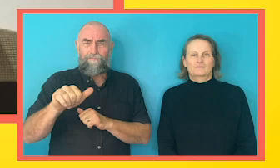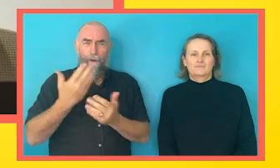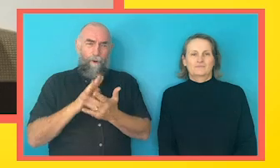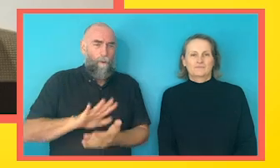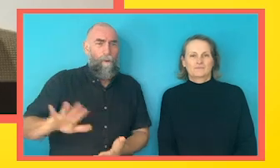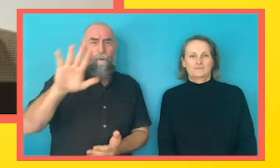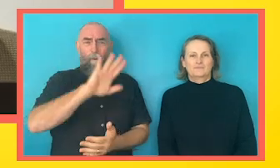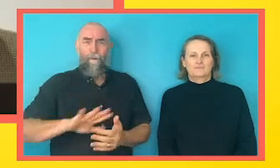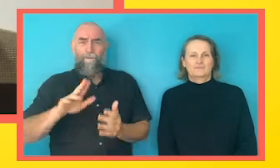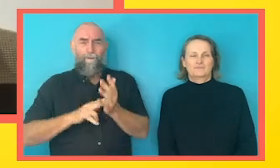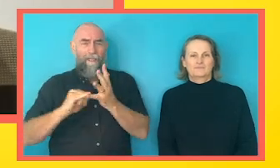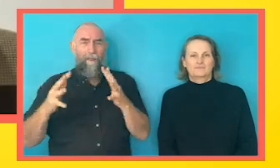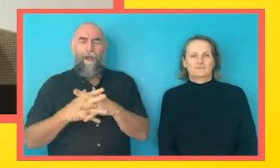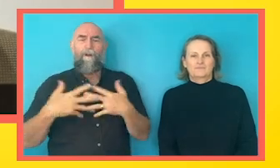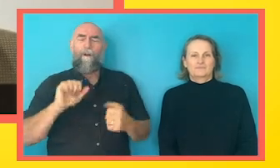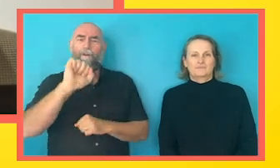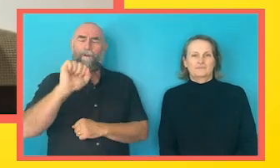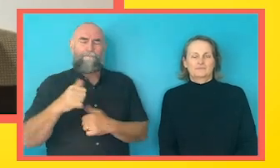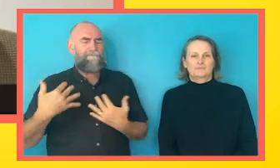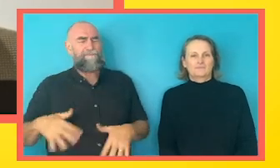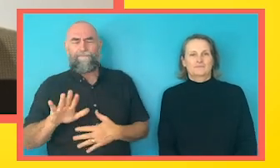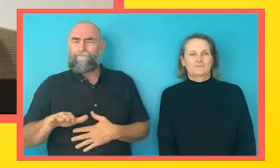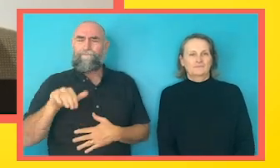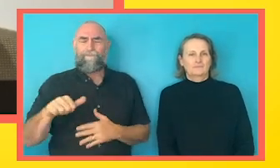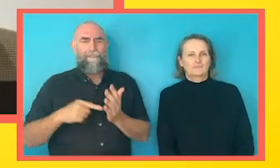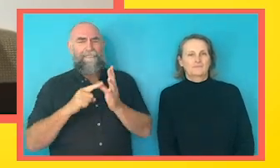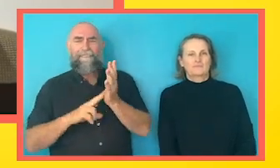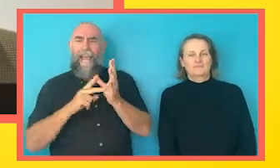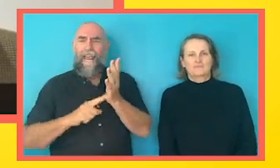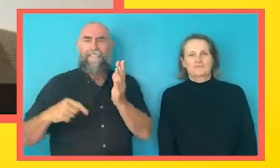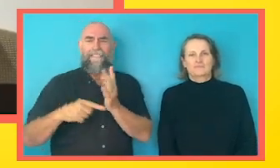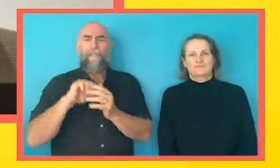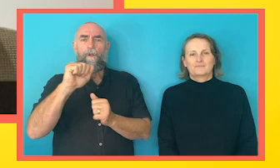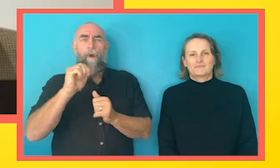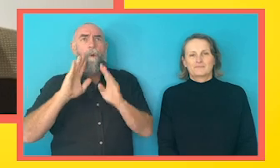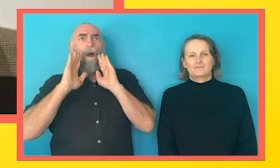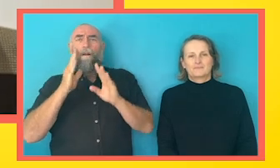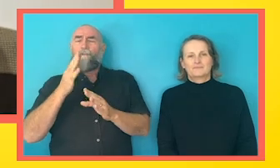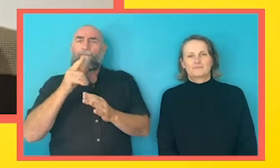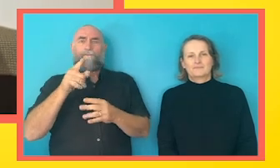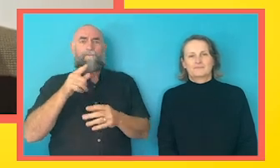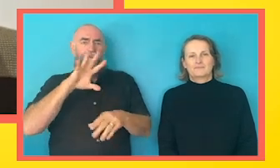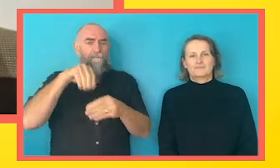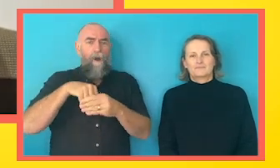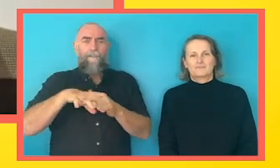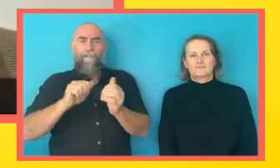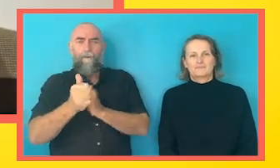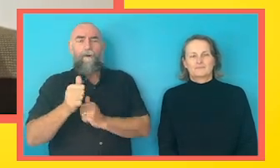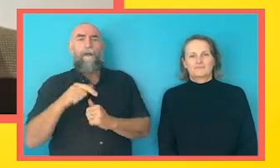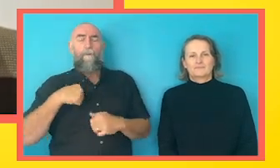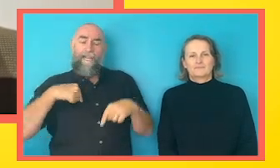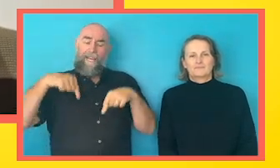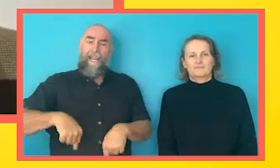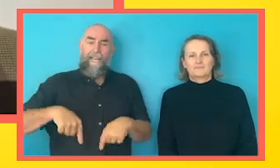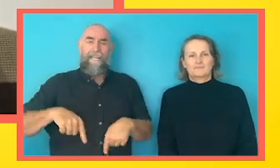with your incredible talent and your incredible kind of passion for the sport is amazing, Jasmine. Here at You Little Ripper, we're